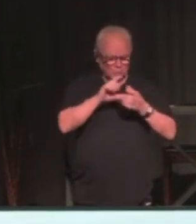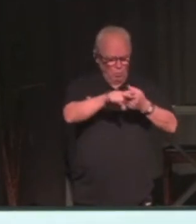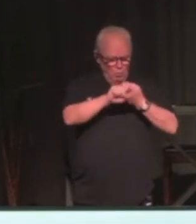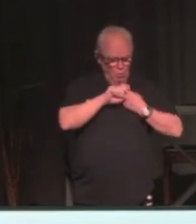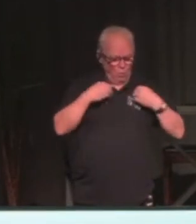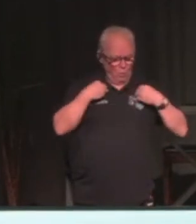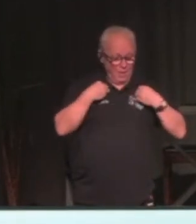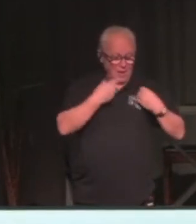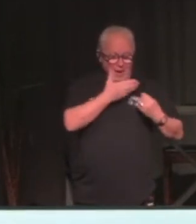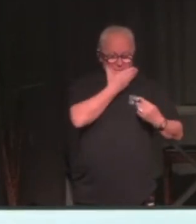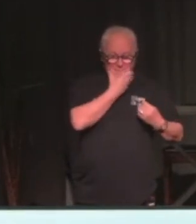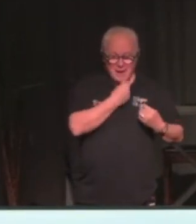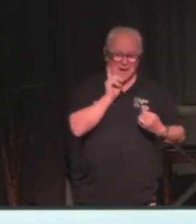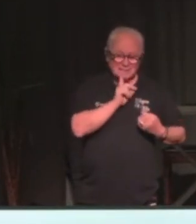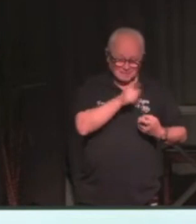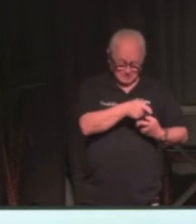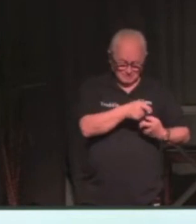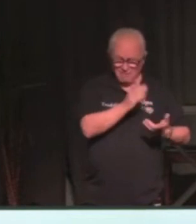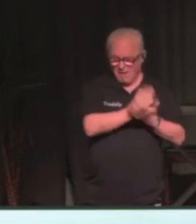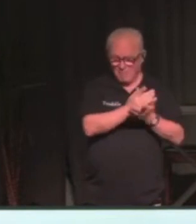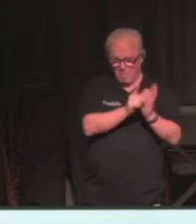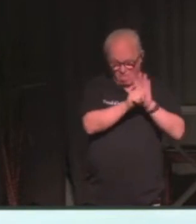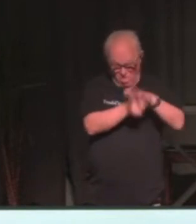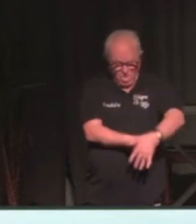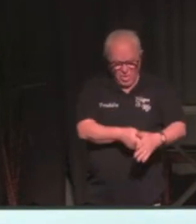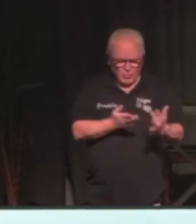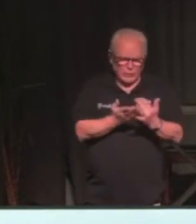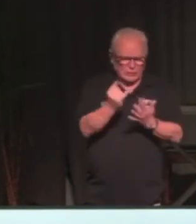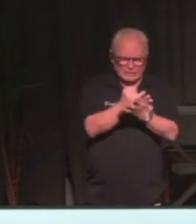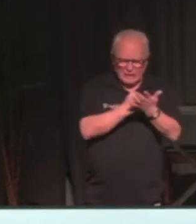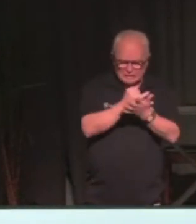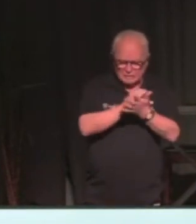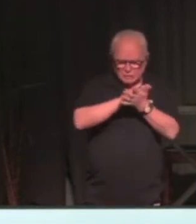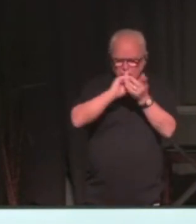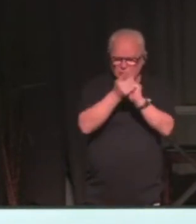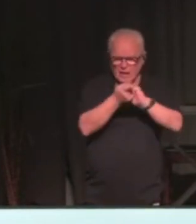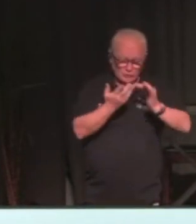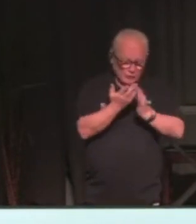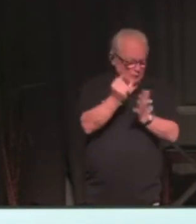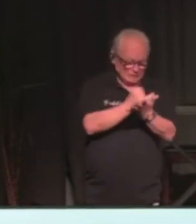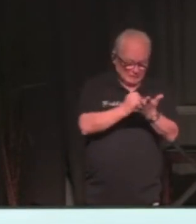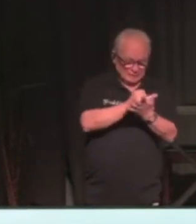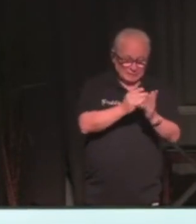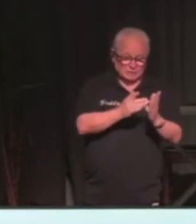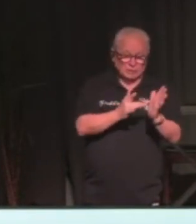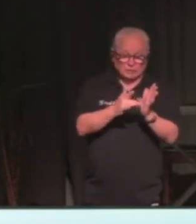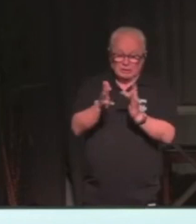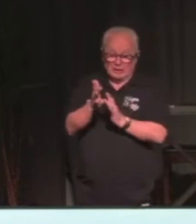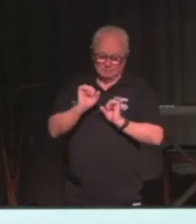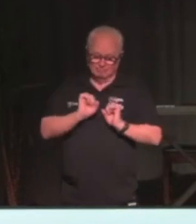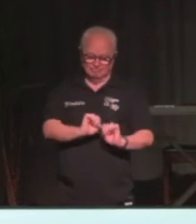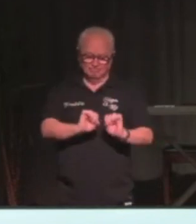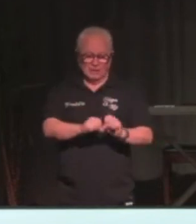Okay, mankind was just beat by sin. Okay, corrupted by sin. The authority that Jesus operated